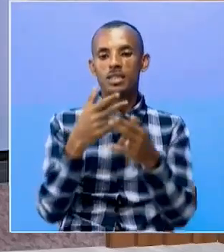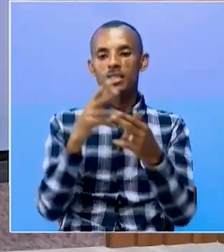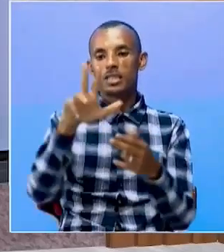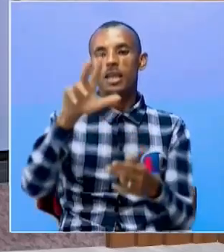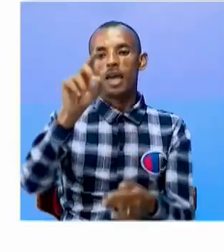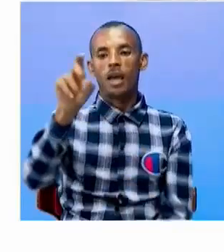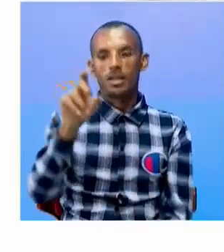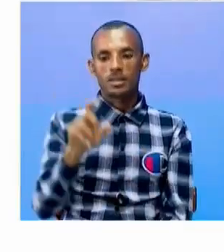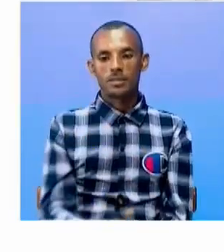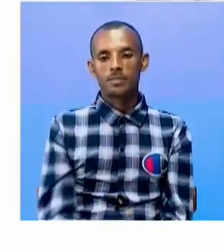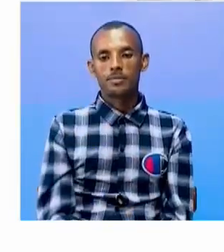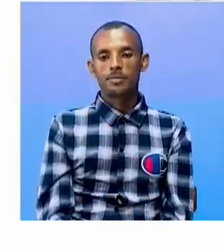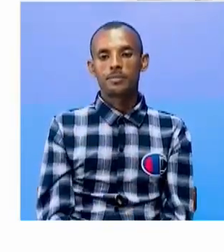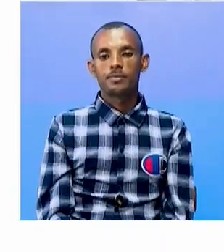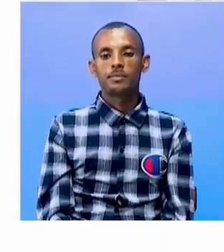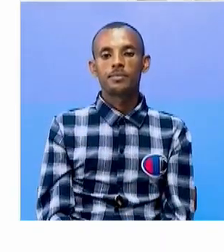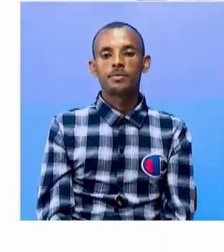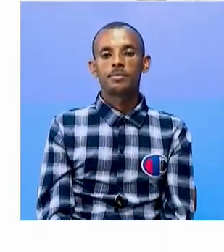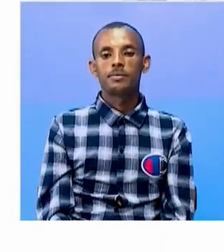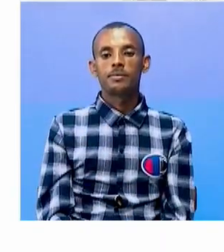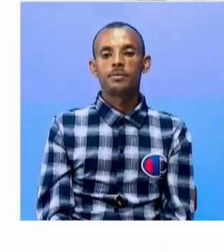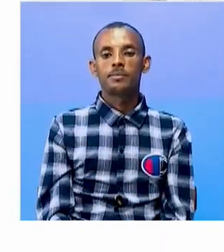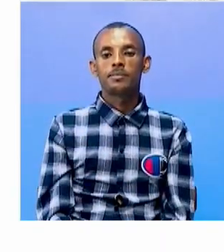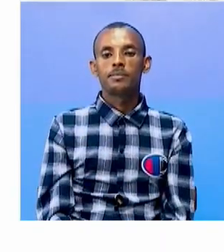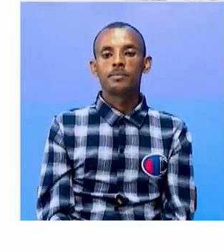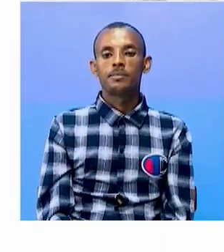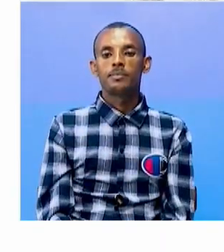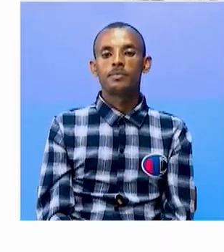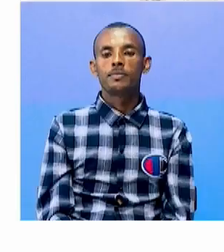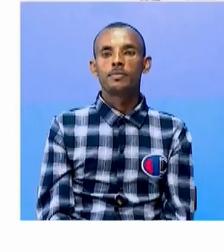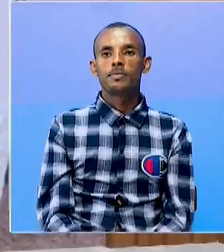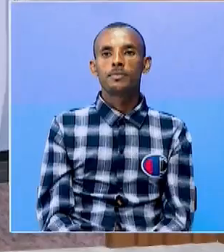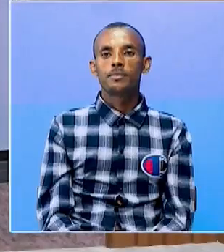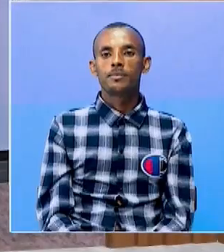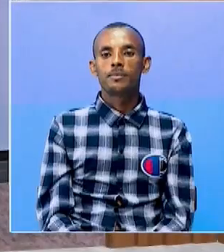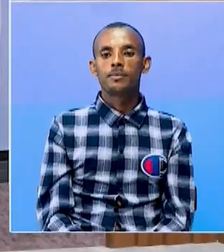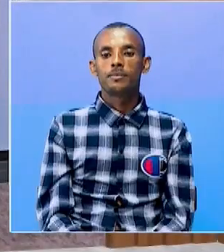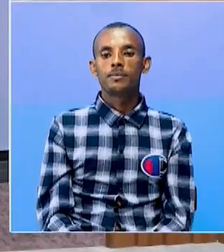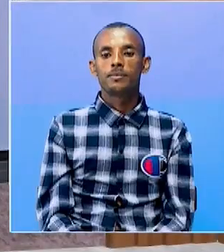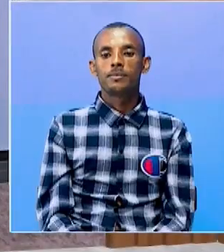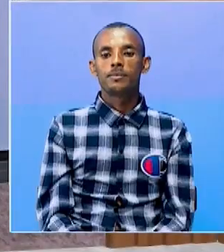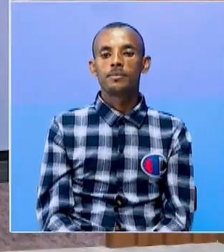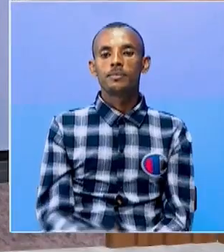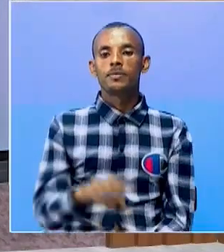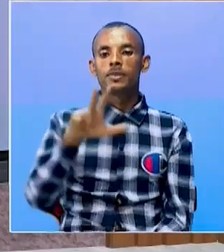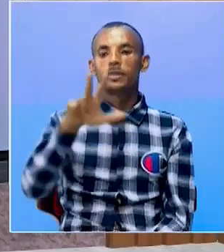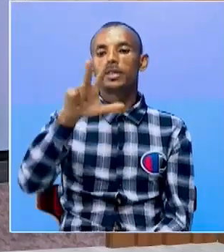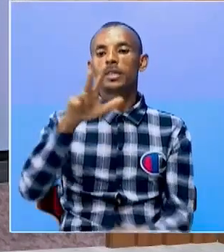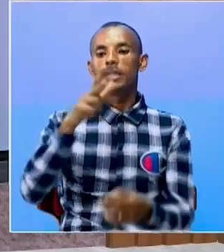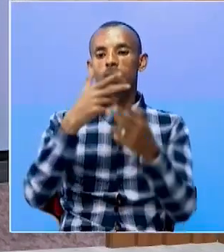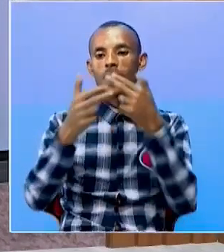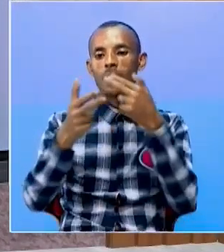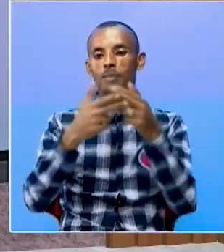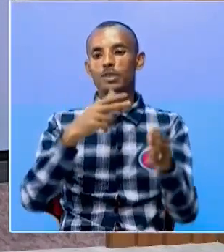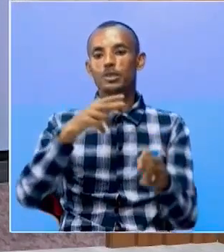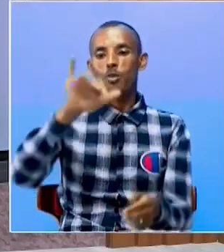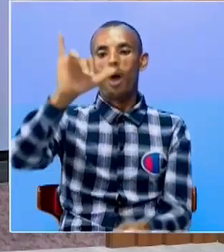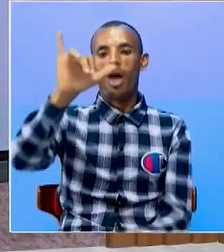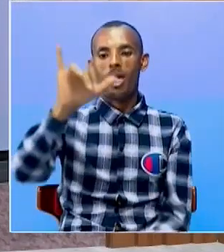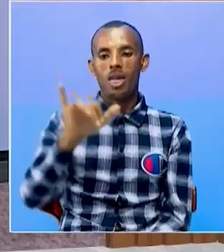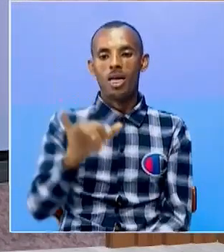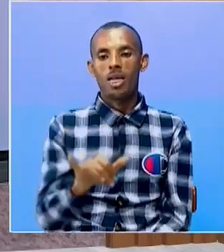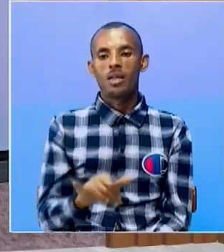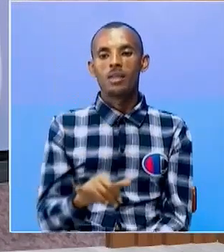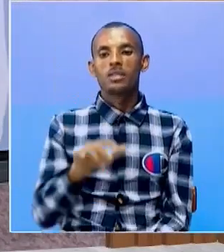3x. Here it is, 3x. 3 times y,